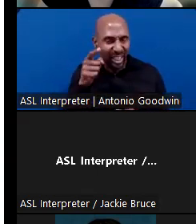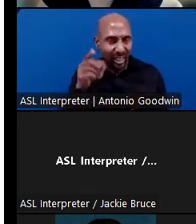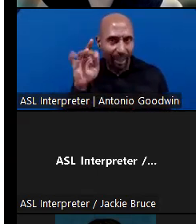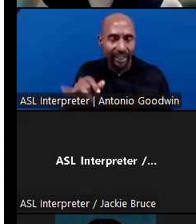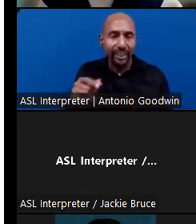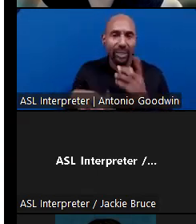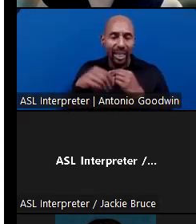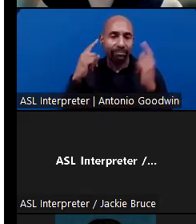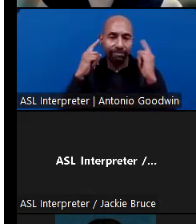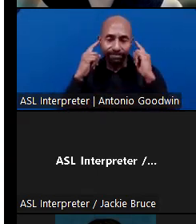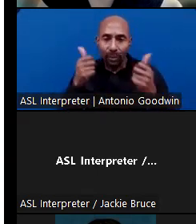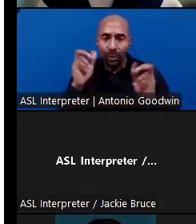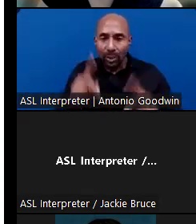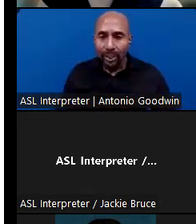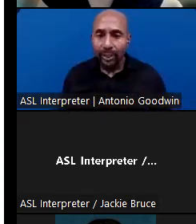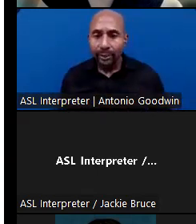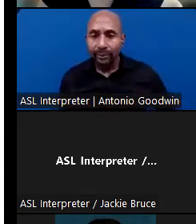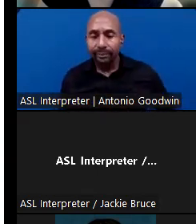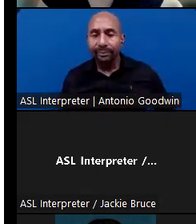All right, here we go.